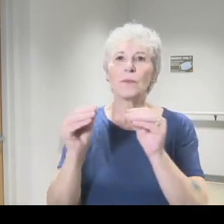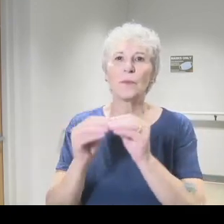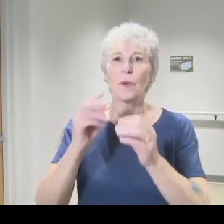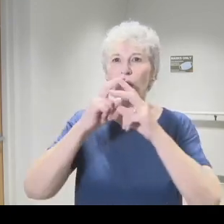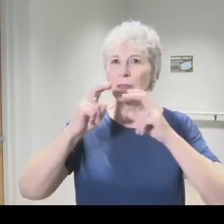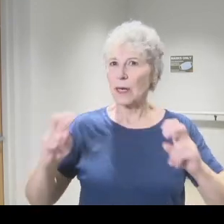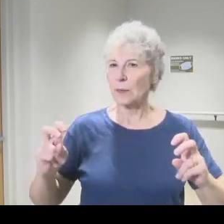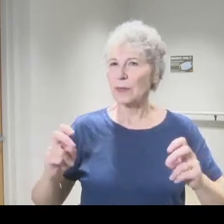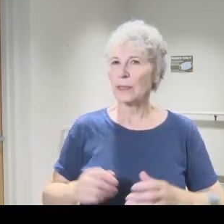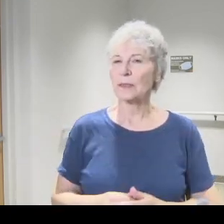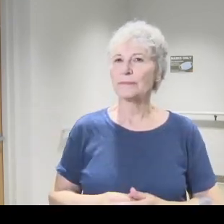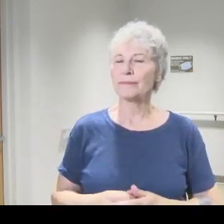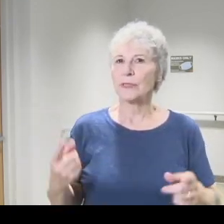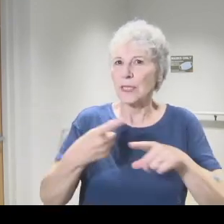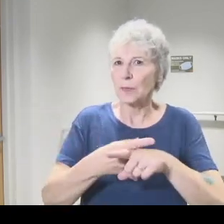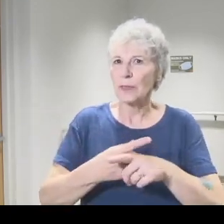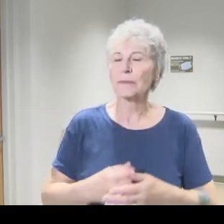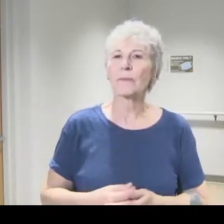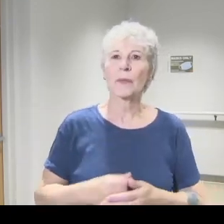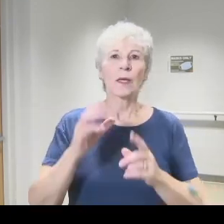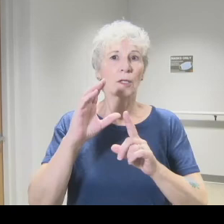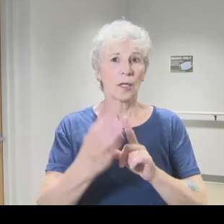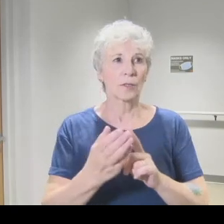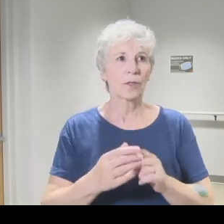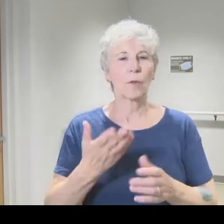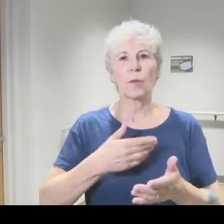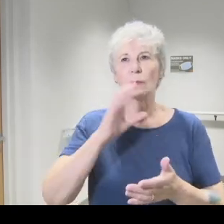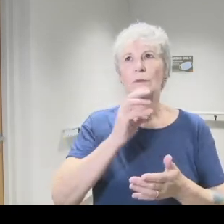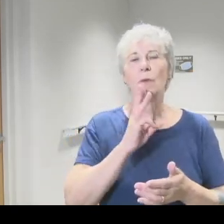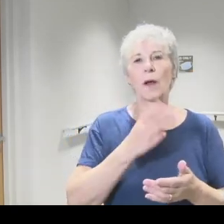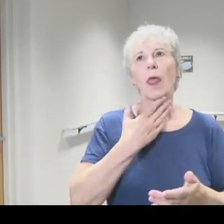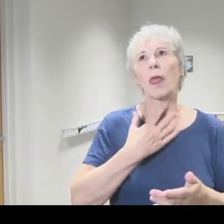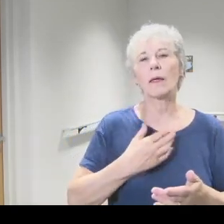culture. Here's another thing. I'm going to get a drink of water.